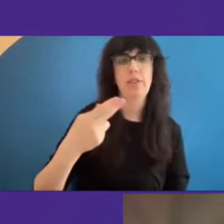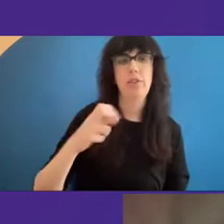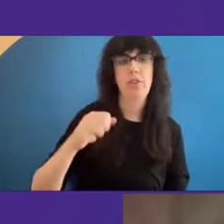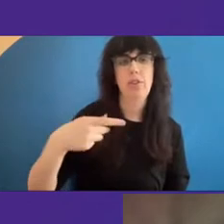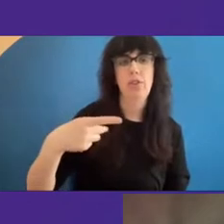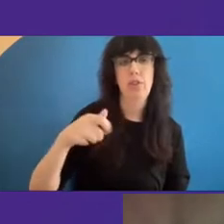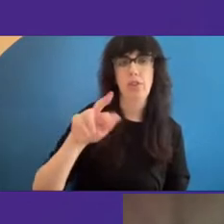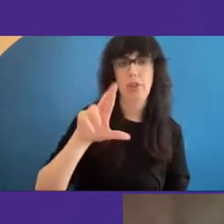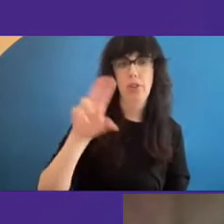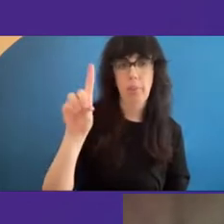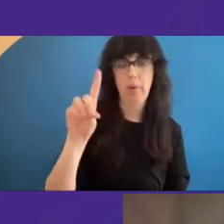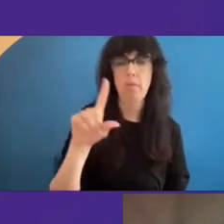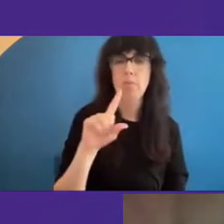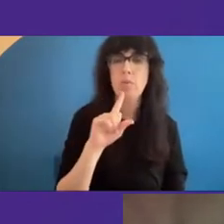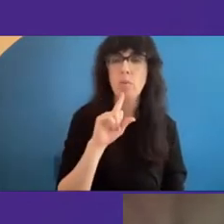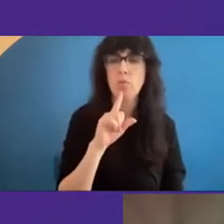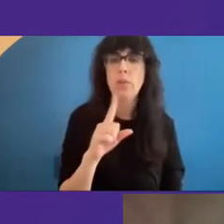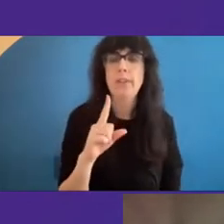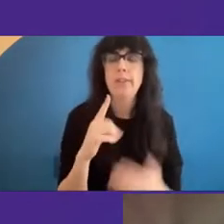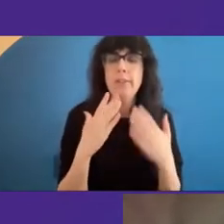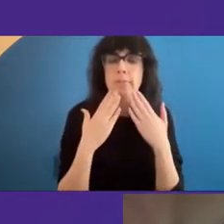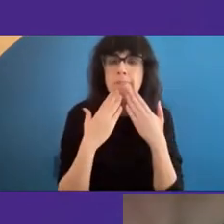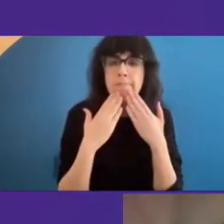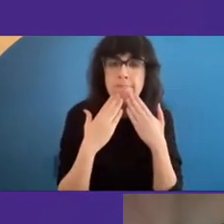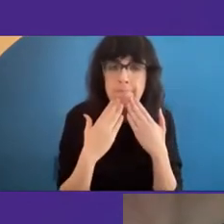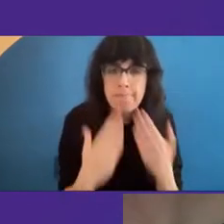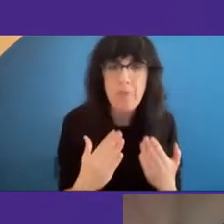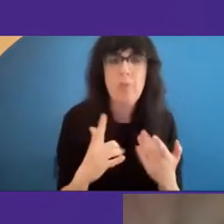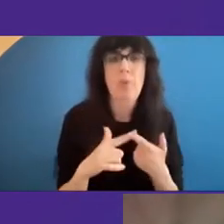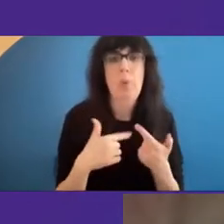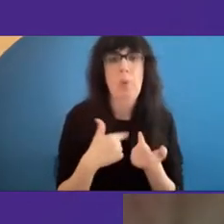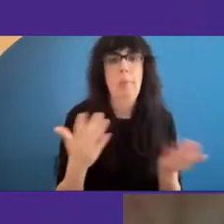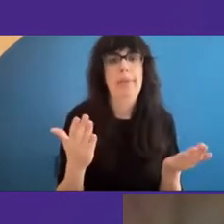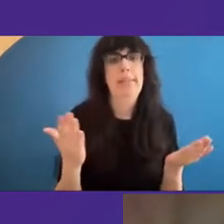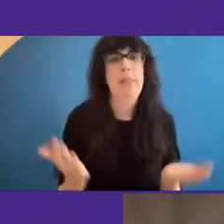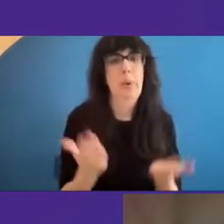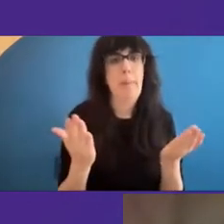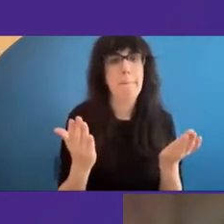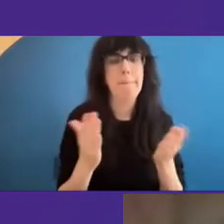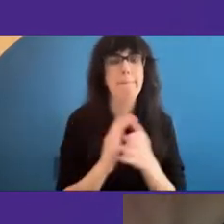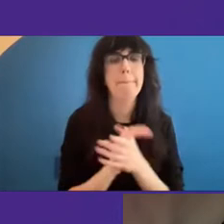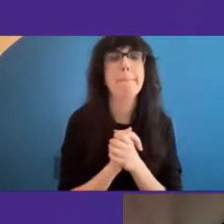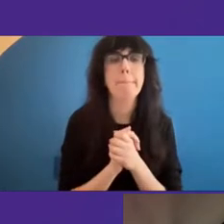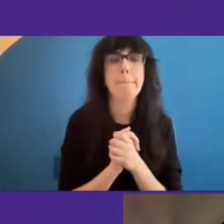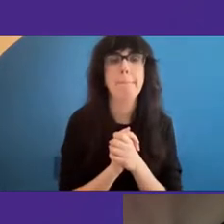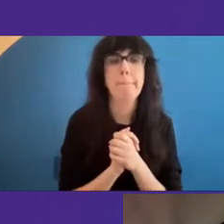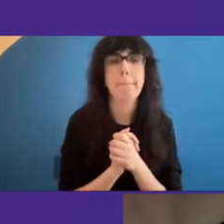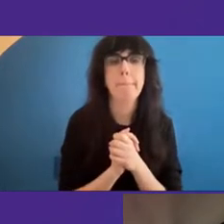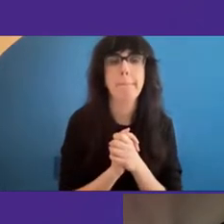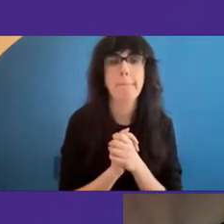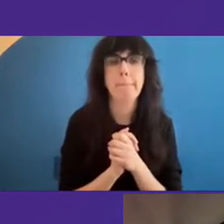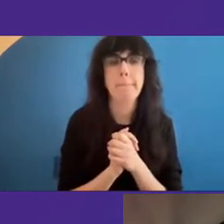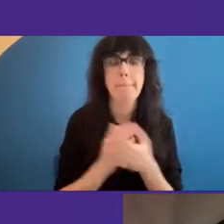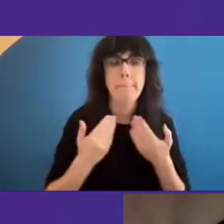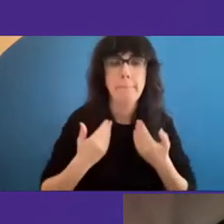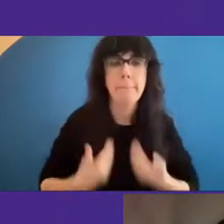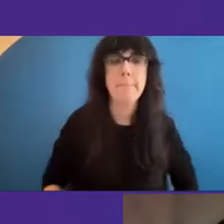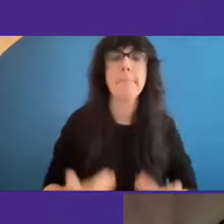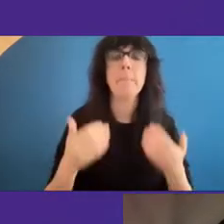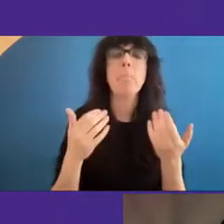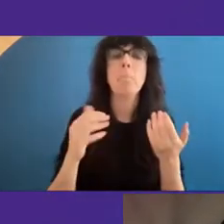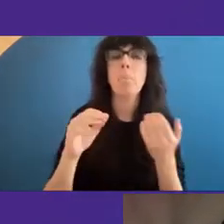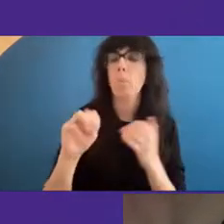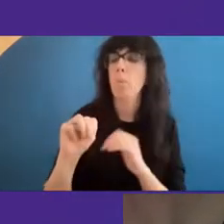and I am deeply grateful to be here. I am a multiracial